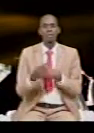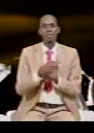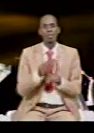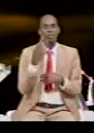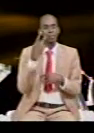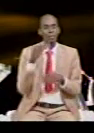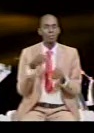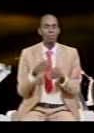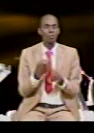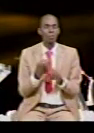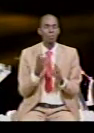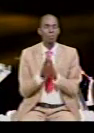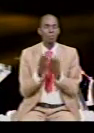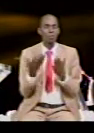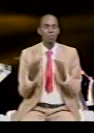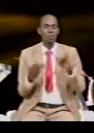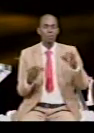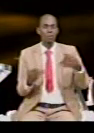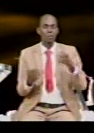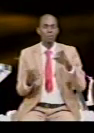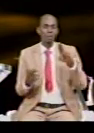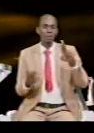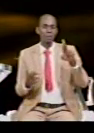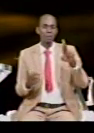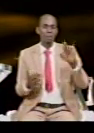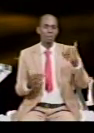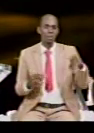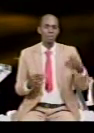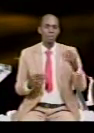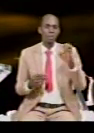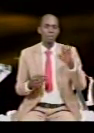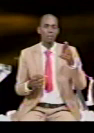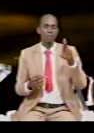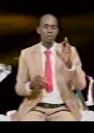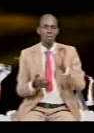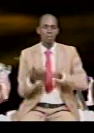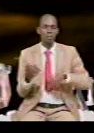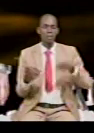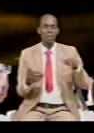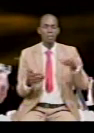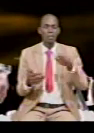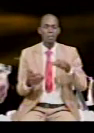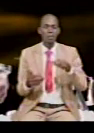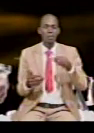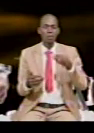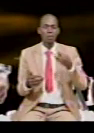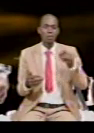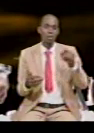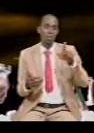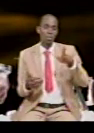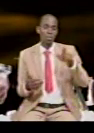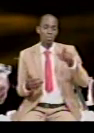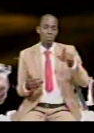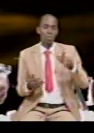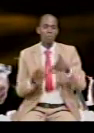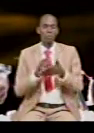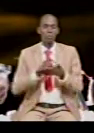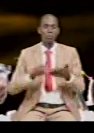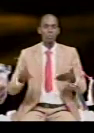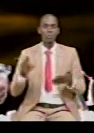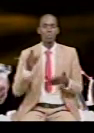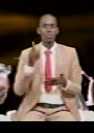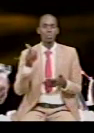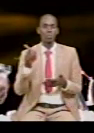23. The book of Jeremiah chapter 23, I read from verse 21. I have not sent